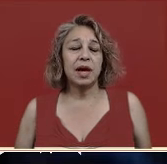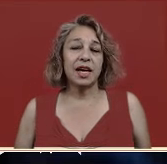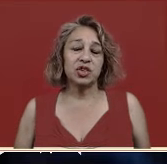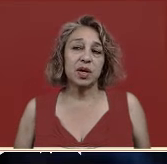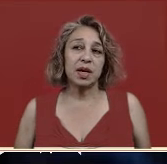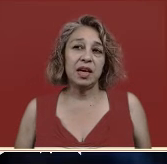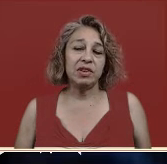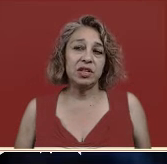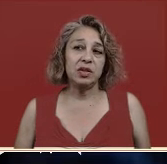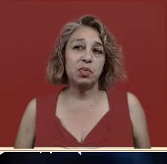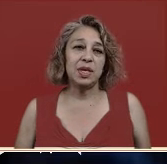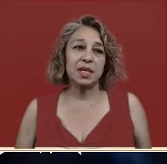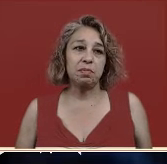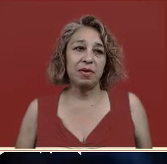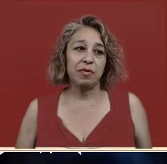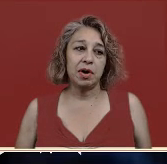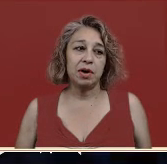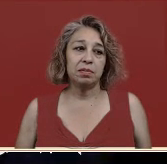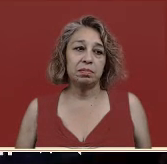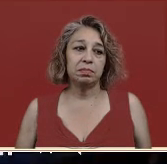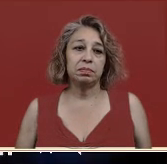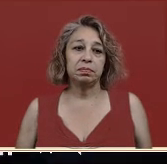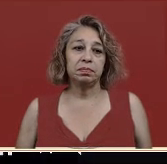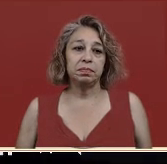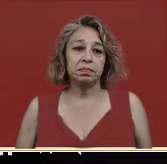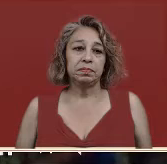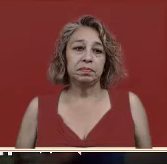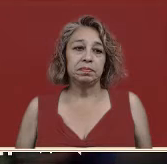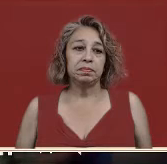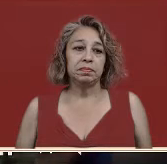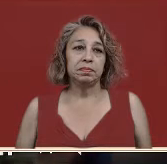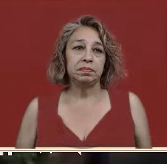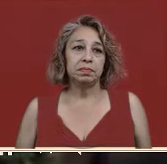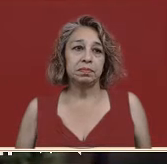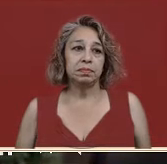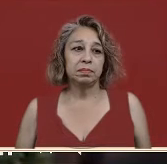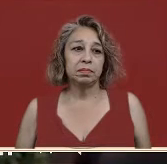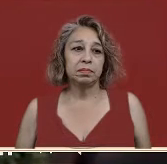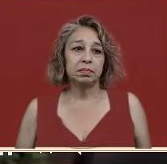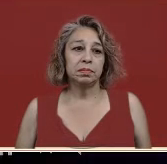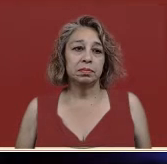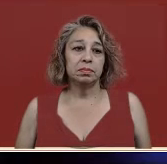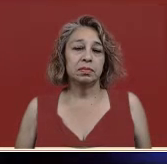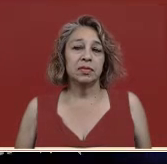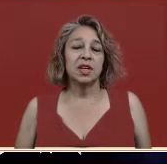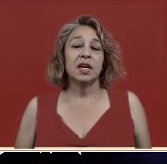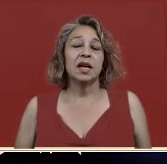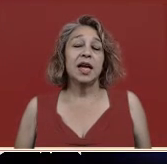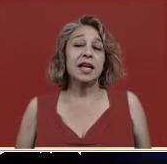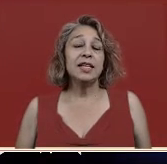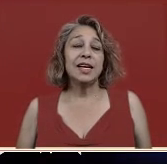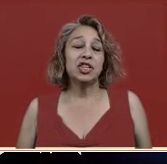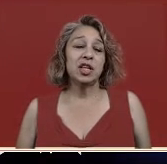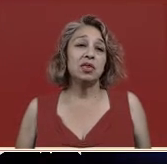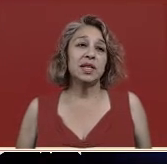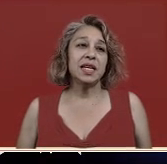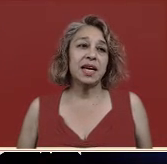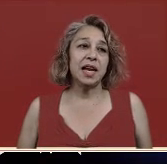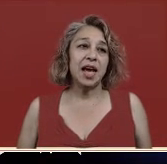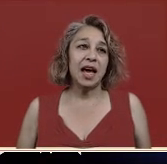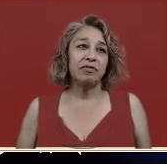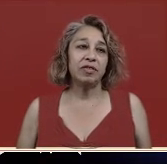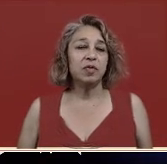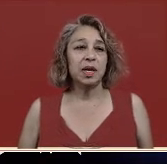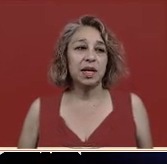was actually given to the president before. Sueldo de lo que recibe actualmente el presidente de la República. And he's actually only